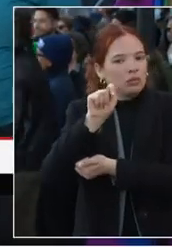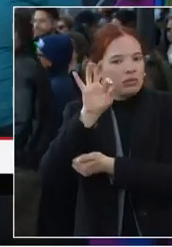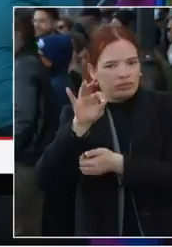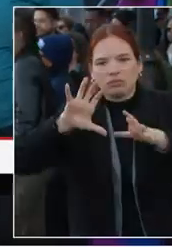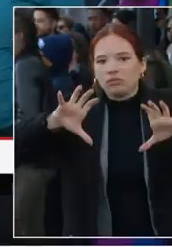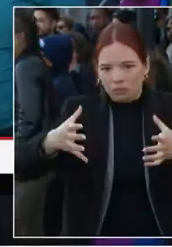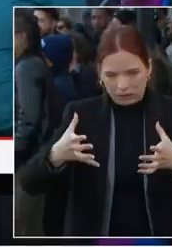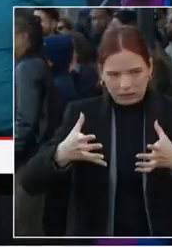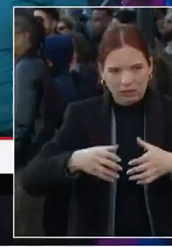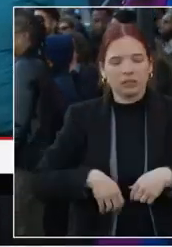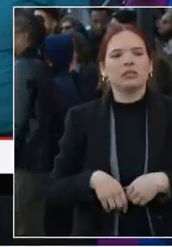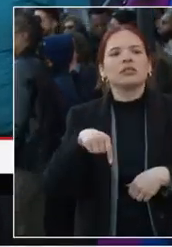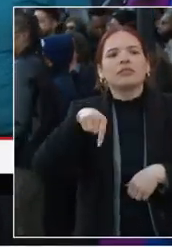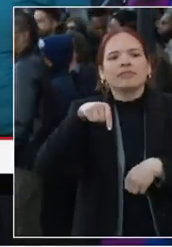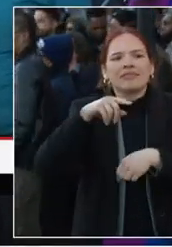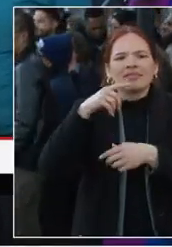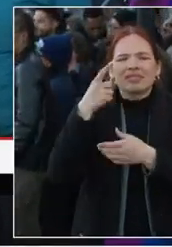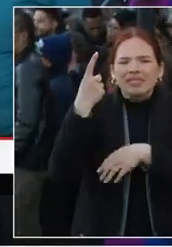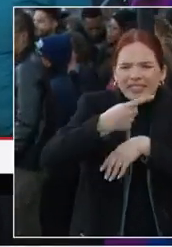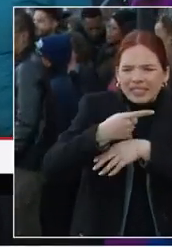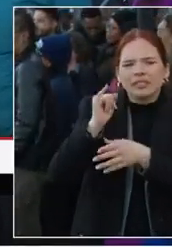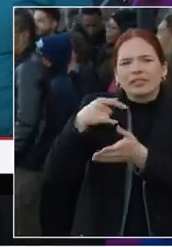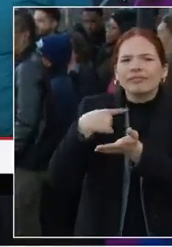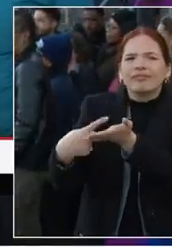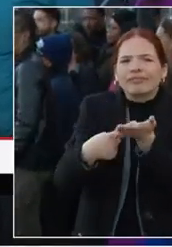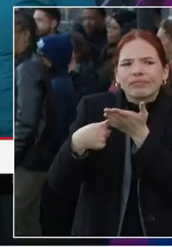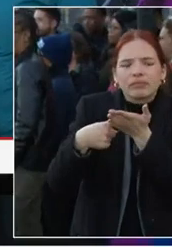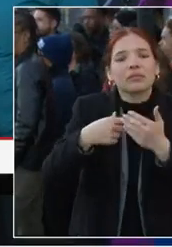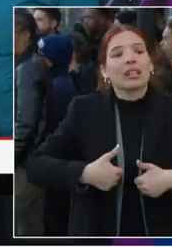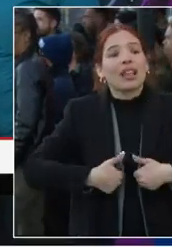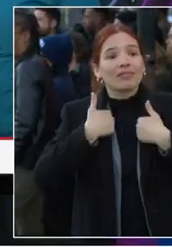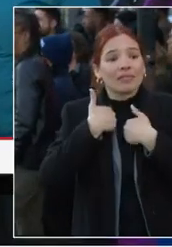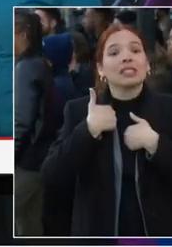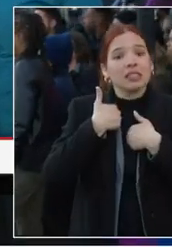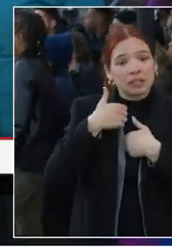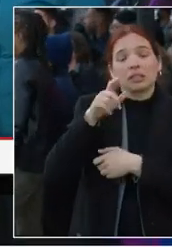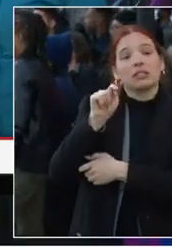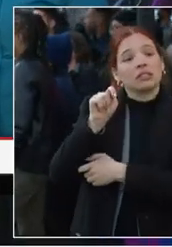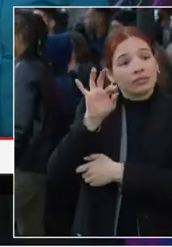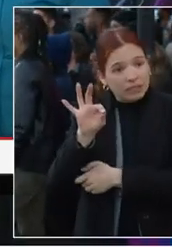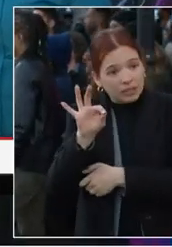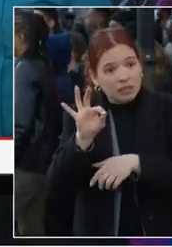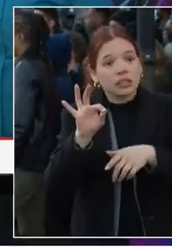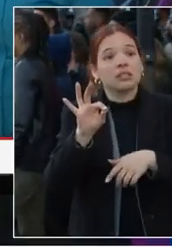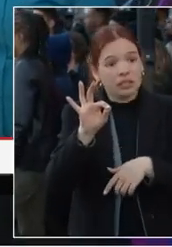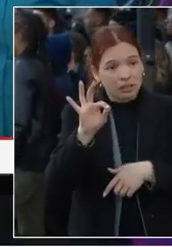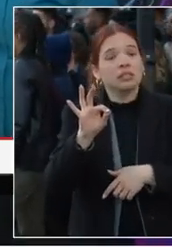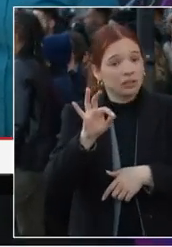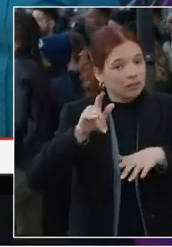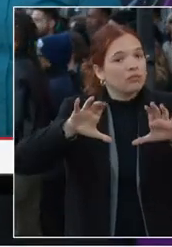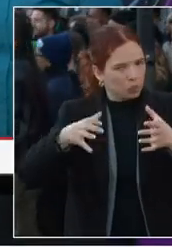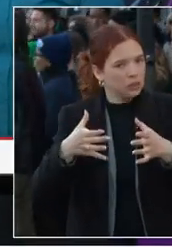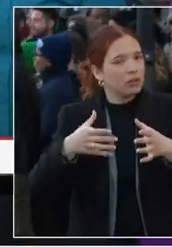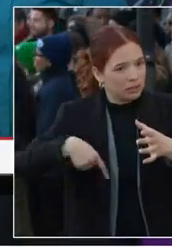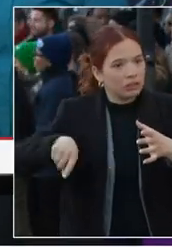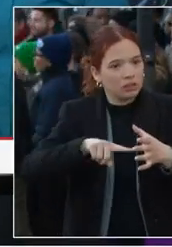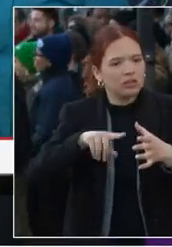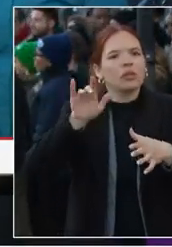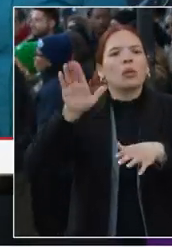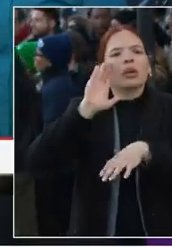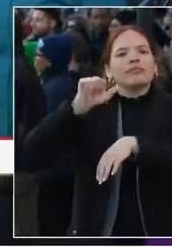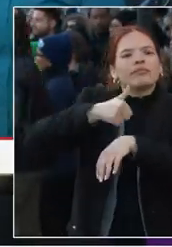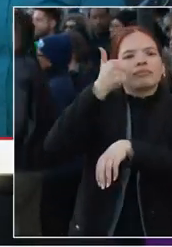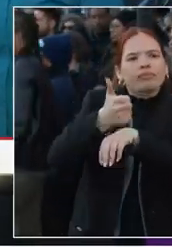the nightlife task force and how that task force would be situationally deployed to Adams